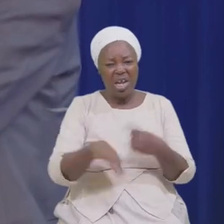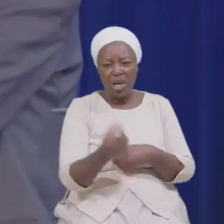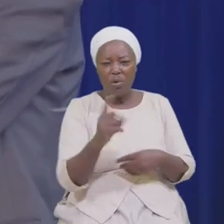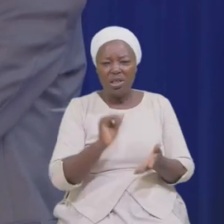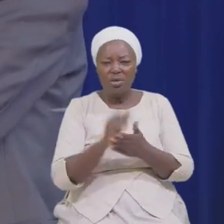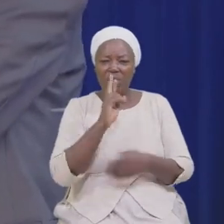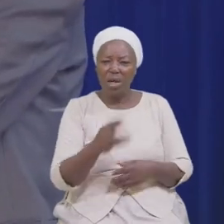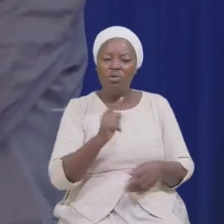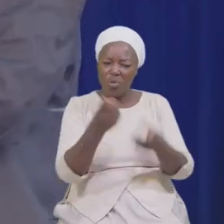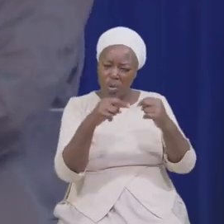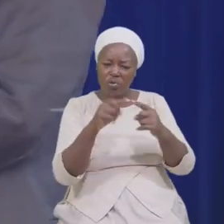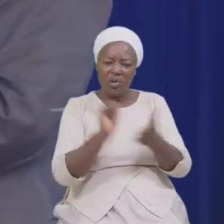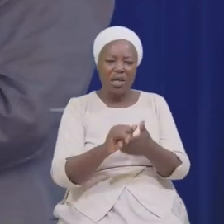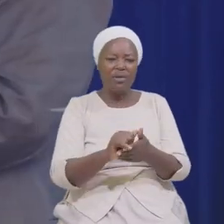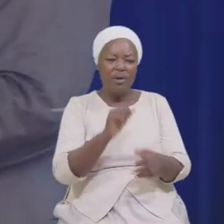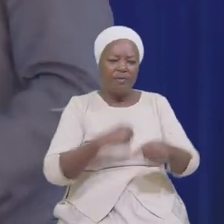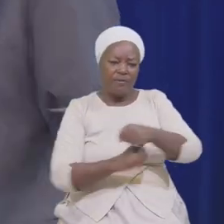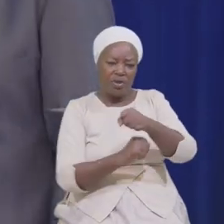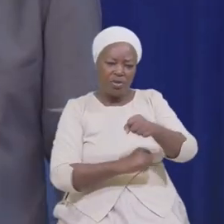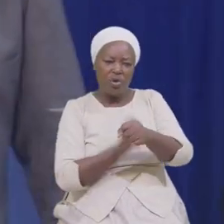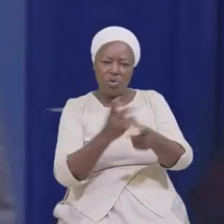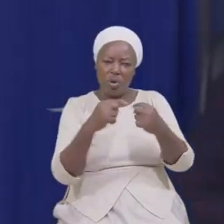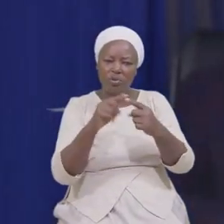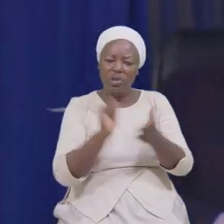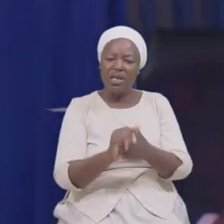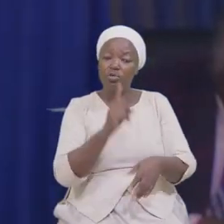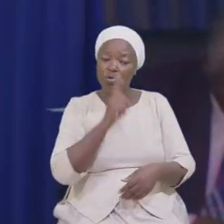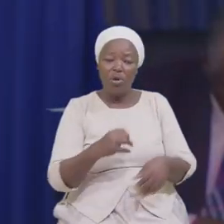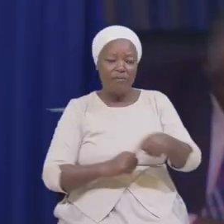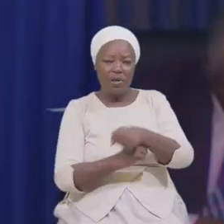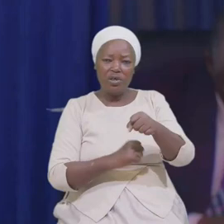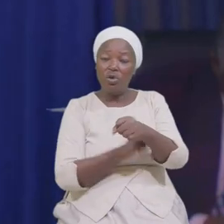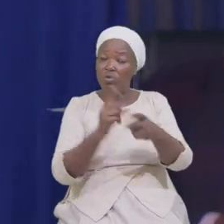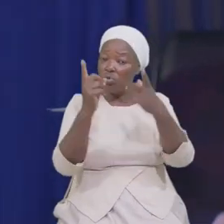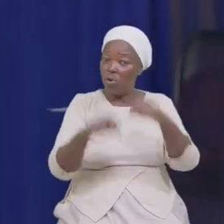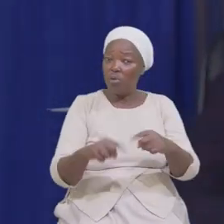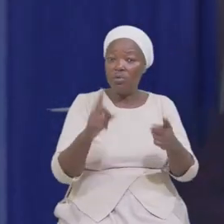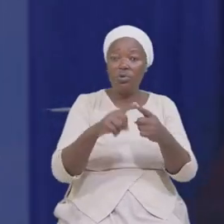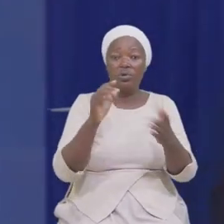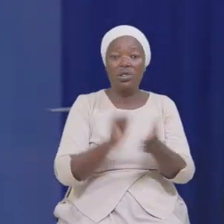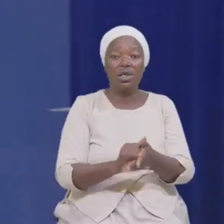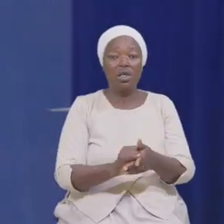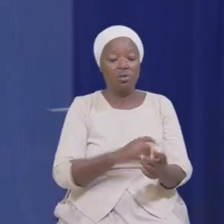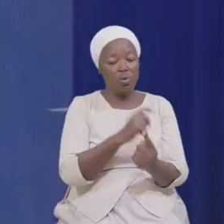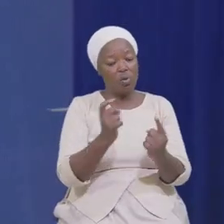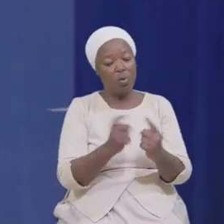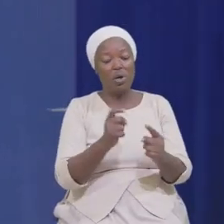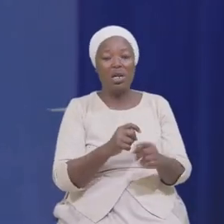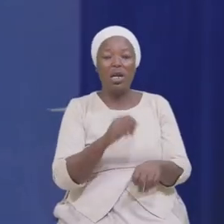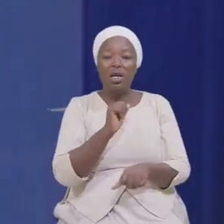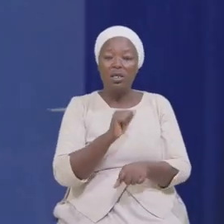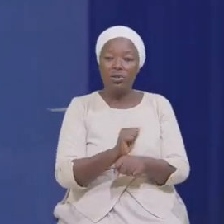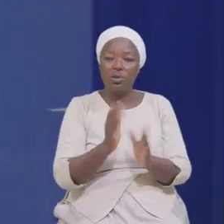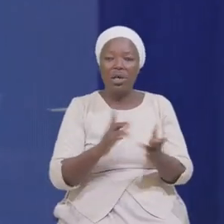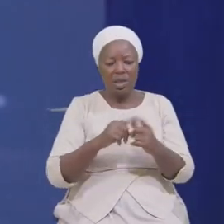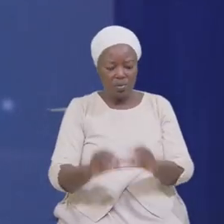foundation, you come to that sure foundation, you come to that cornerstone, and then you lay